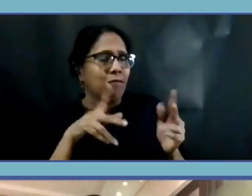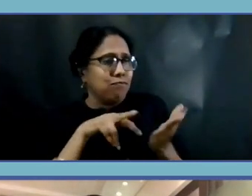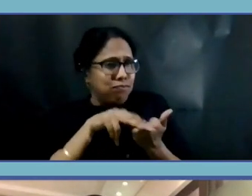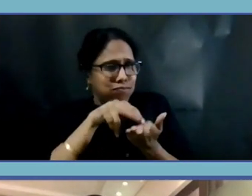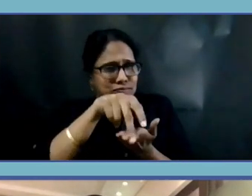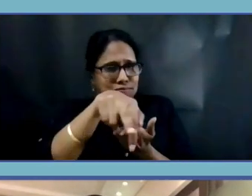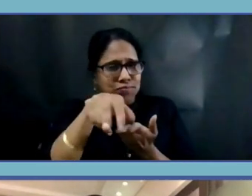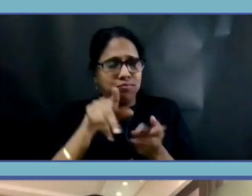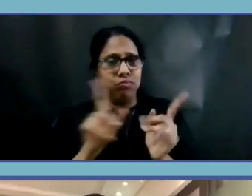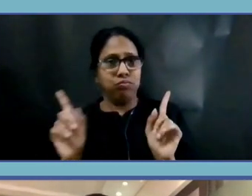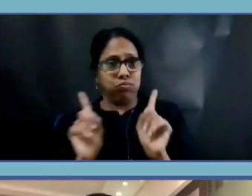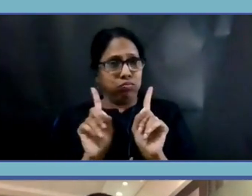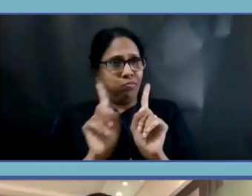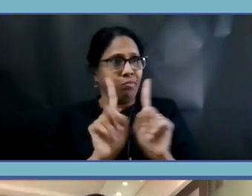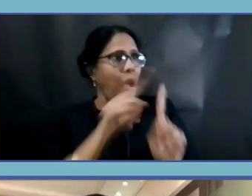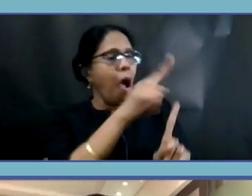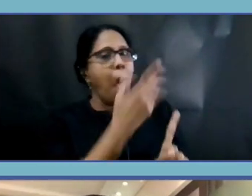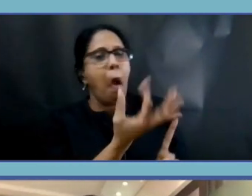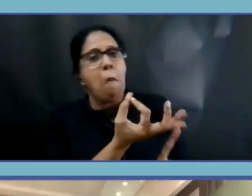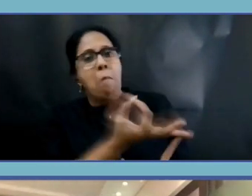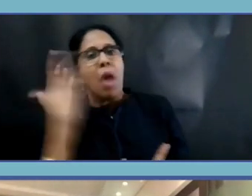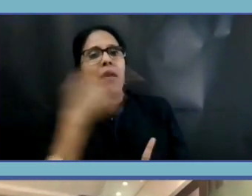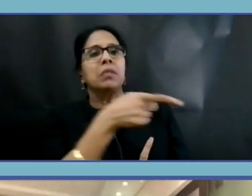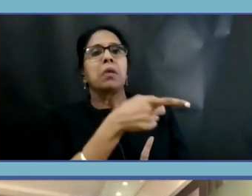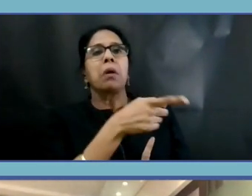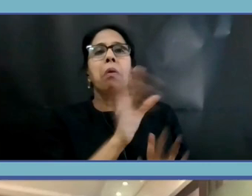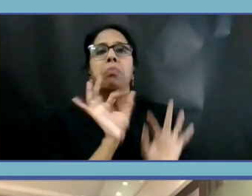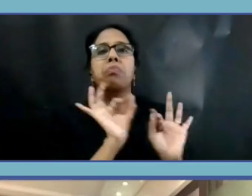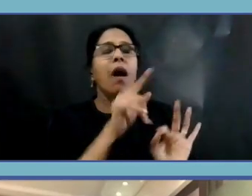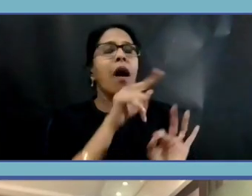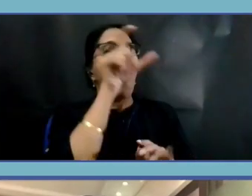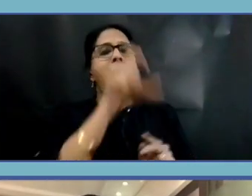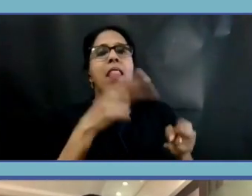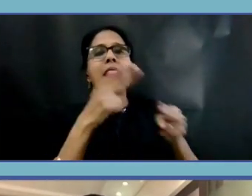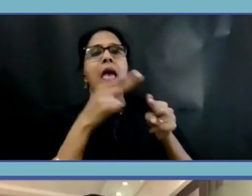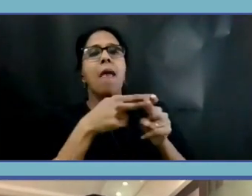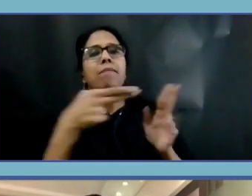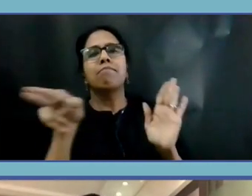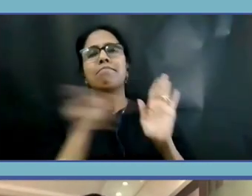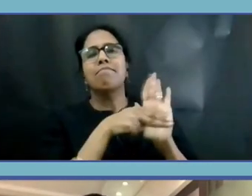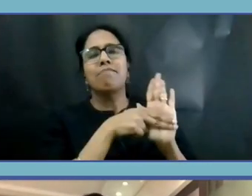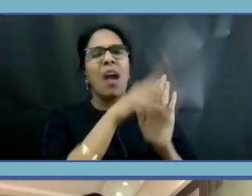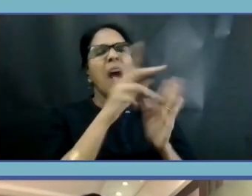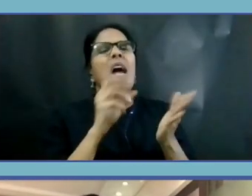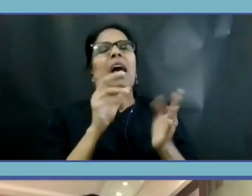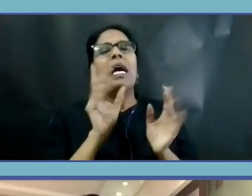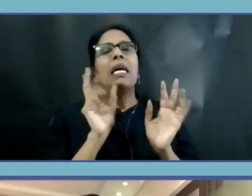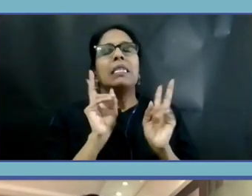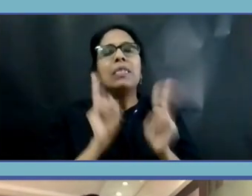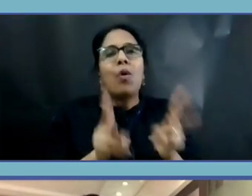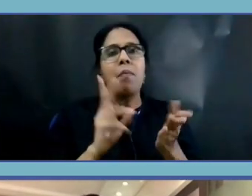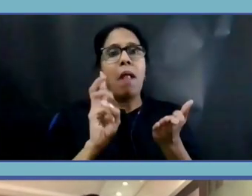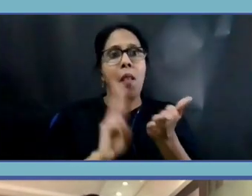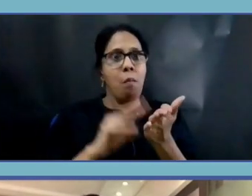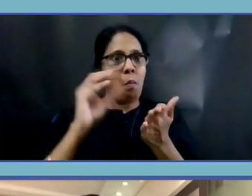best. From now, you should call yourself a supermodel, not a model. Pranav is a supermodel.